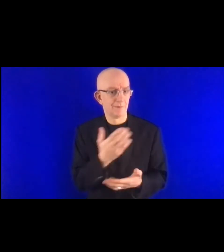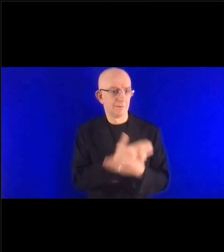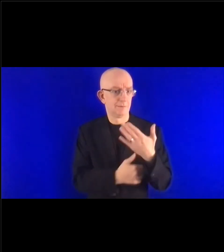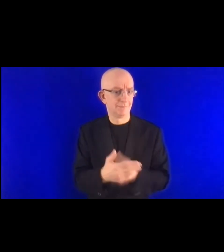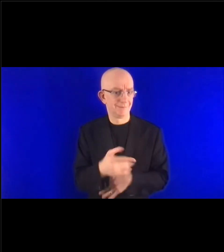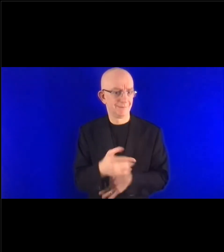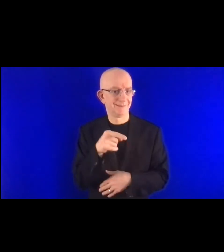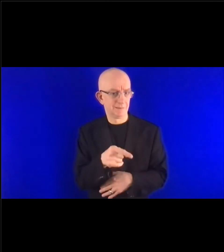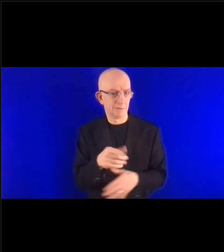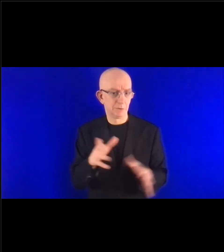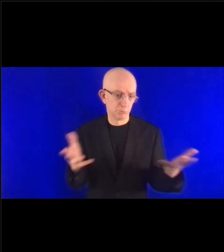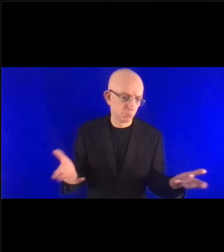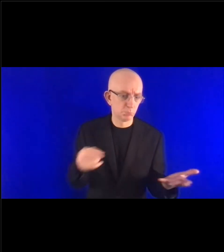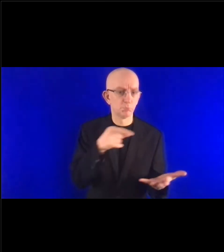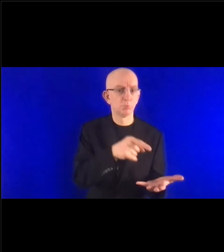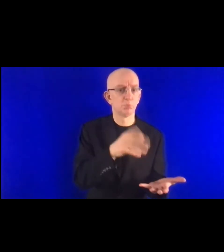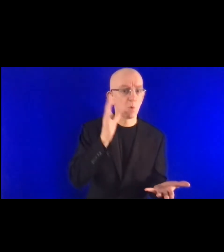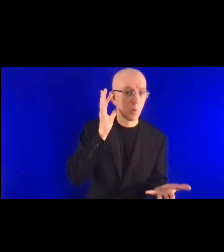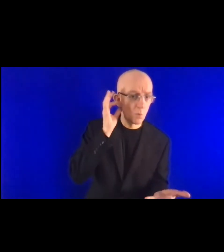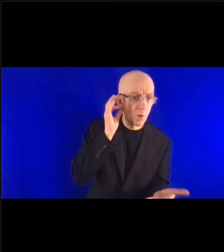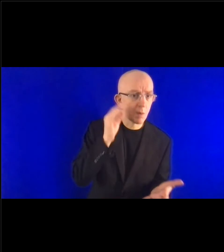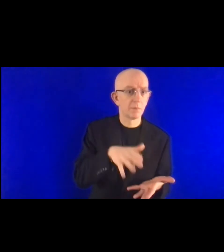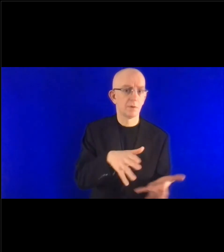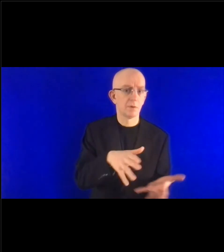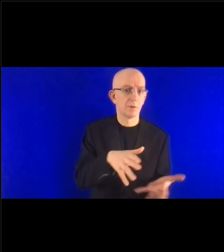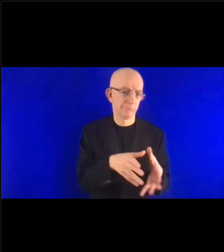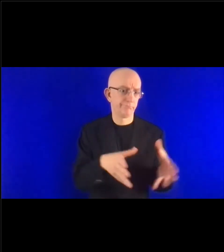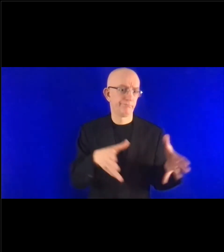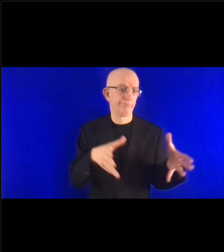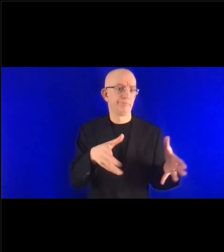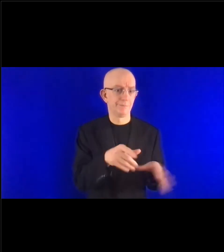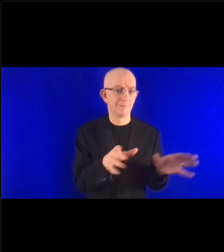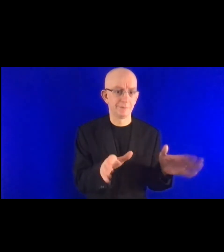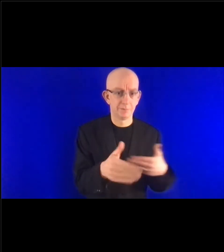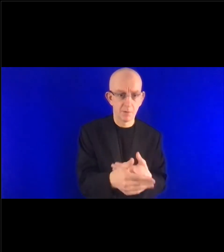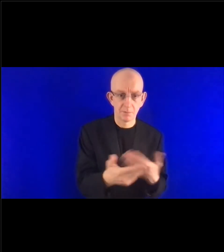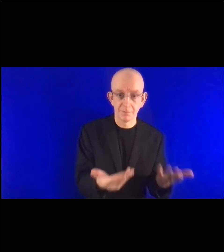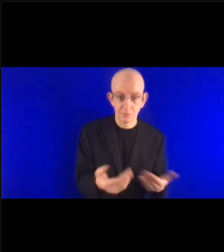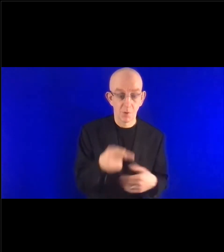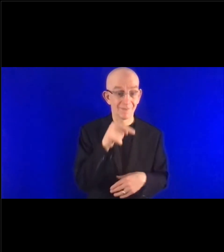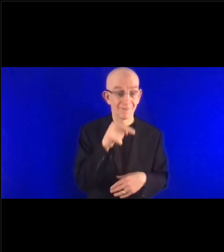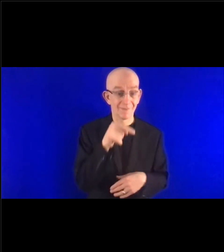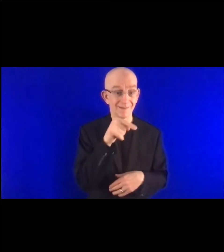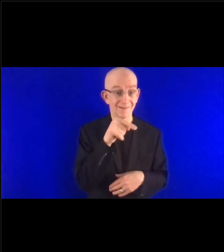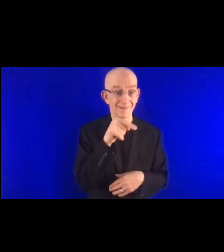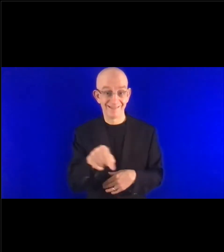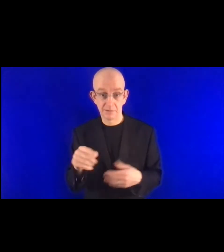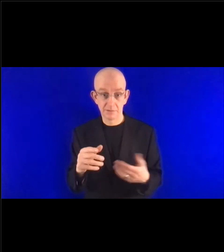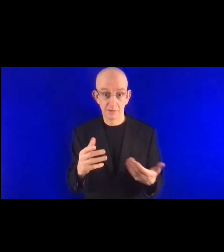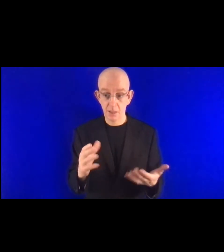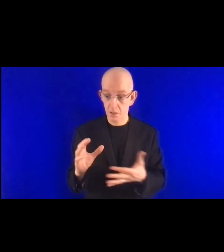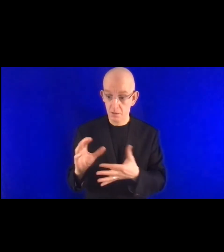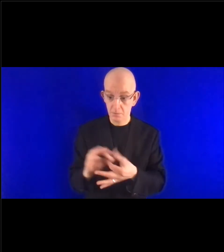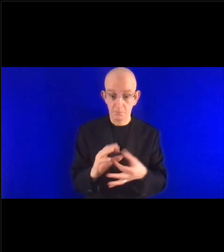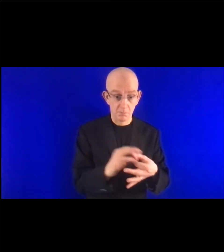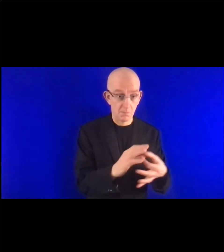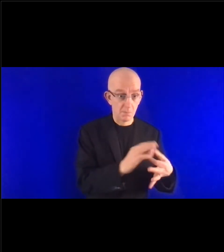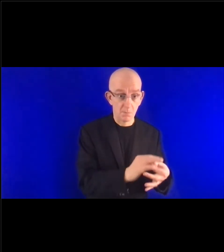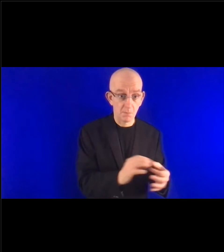departments will not join the hands, then everybody will put these services on other persons or other